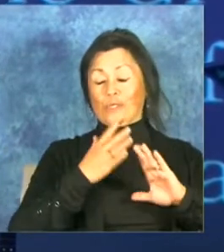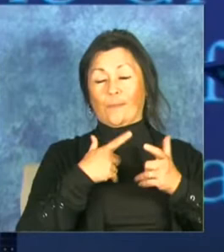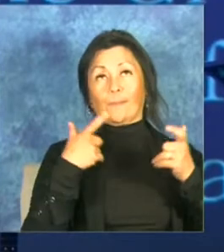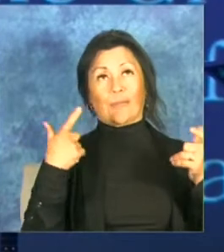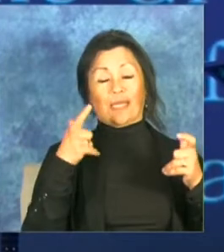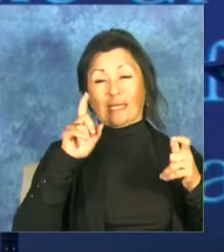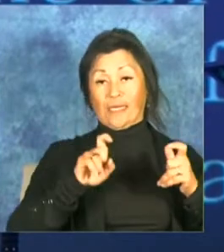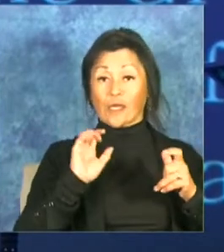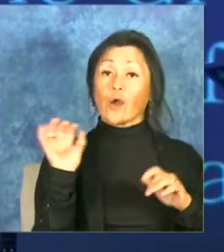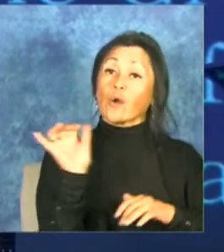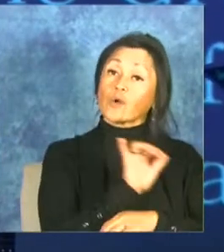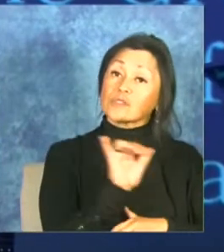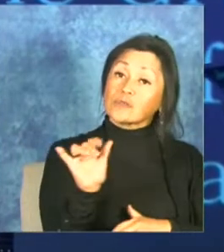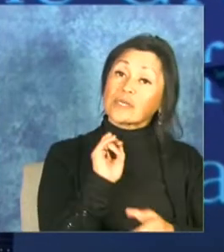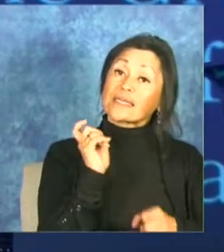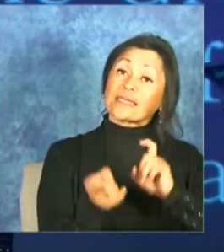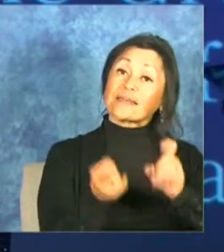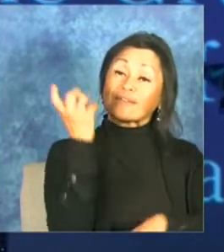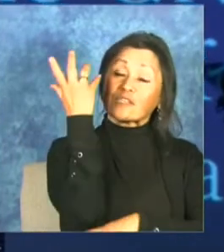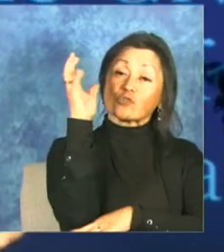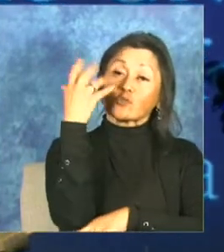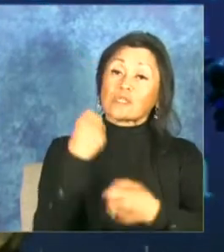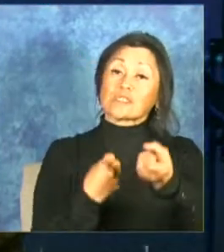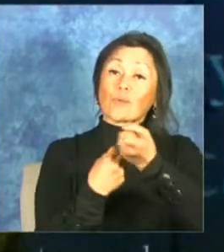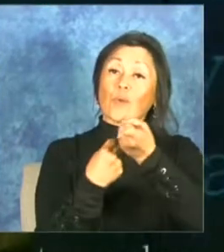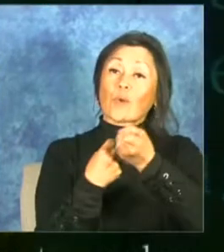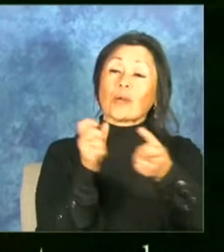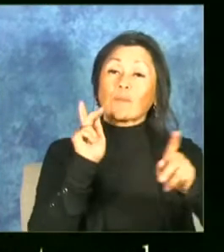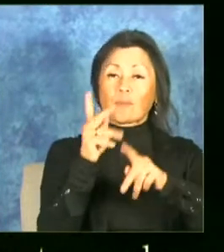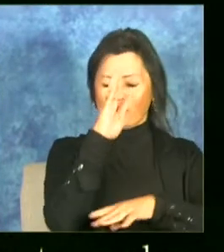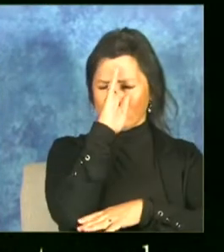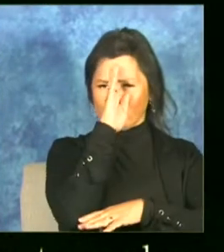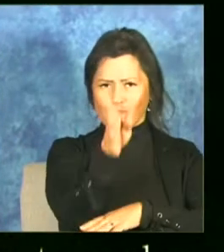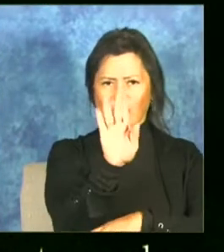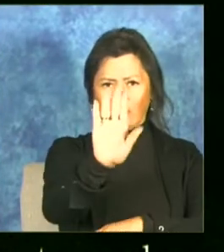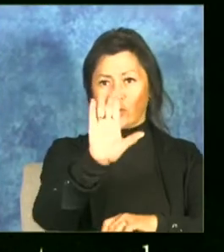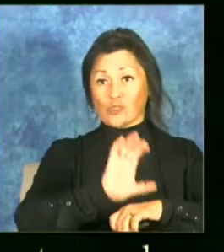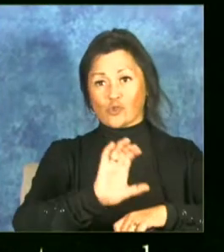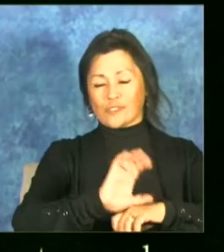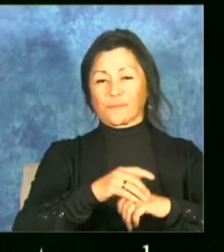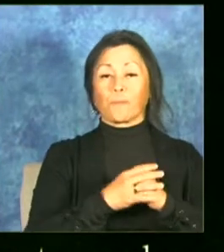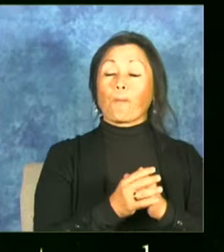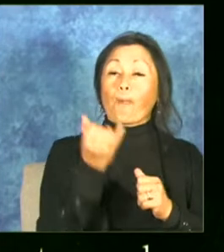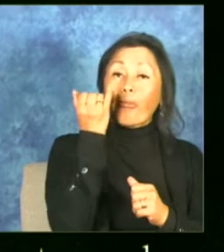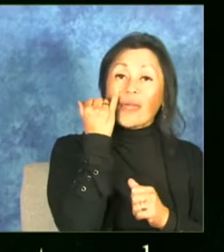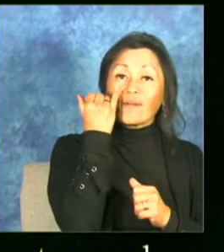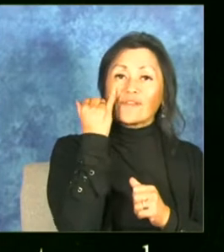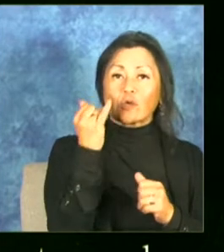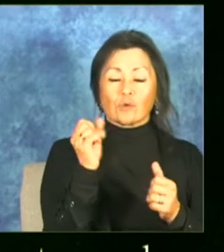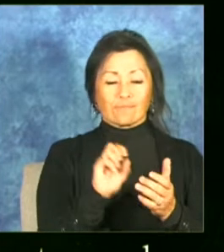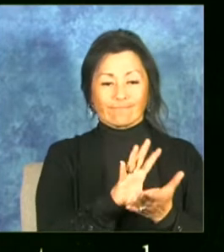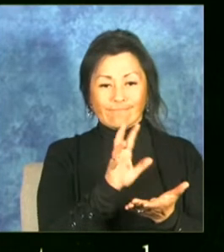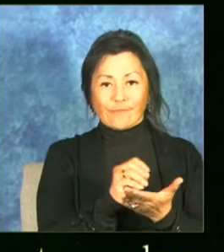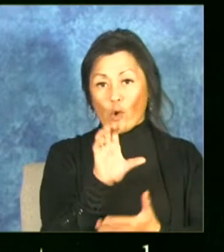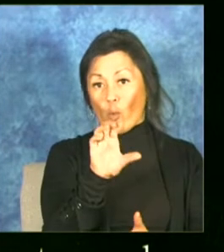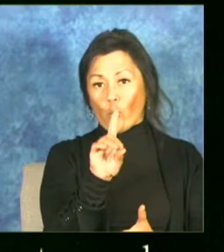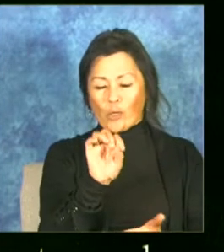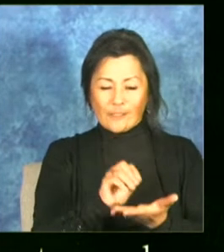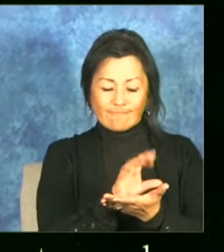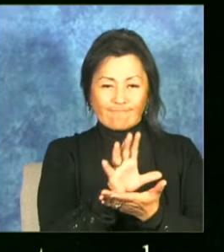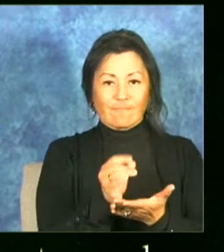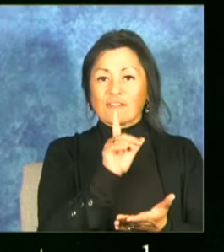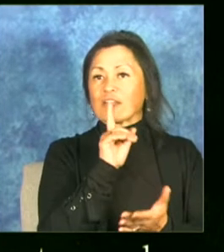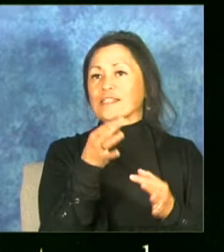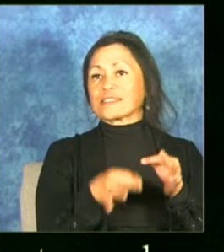need. Also, Giving Tree supports people directly in your church. So if you're scanning this code today, it's